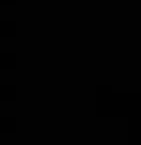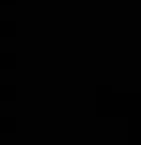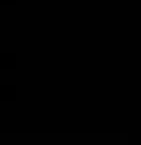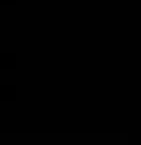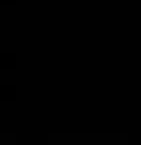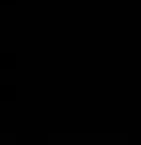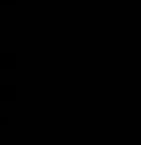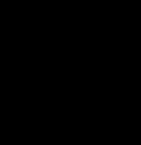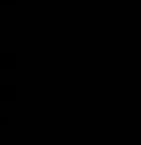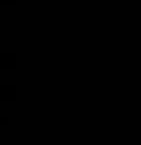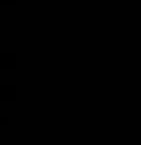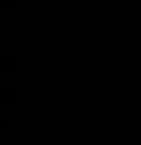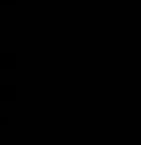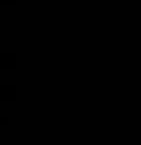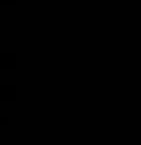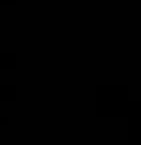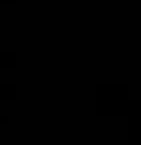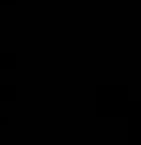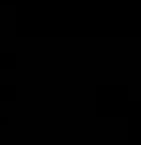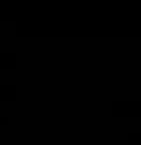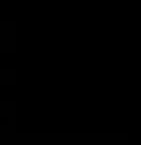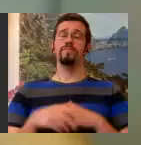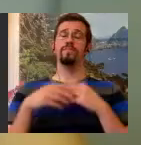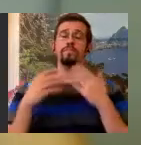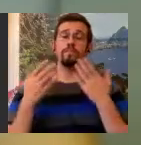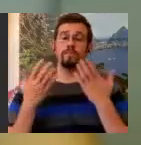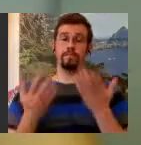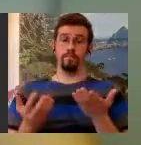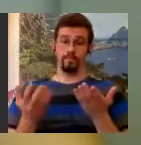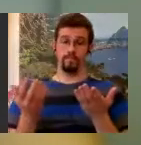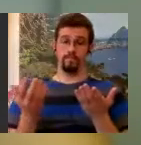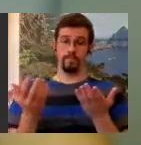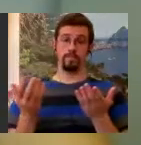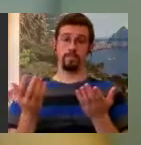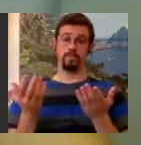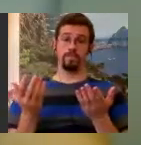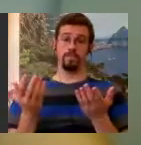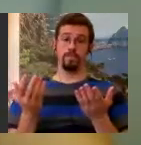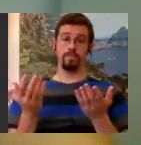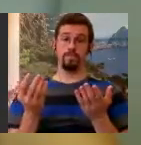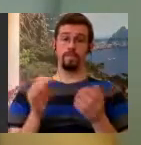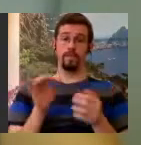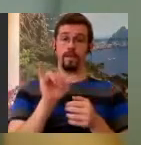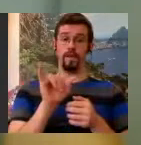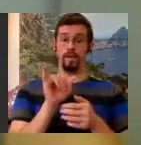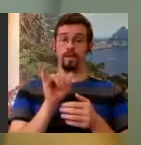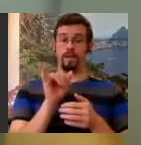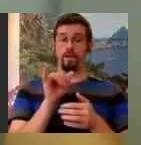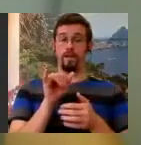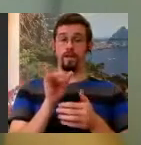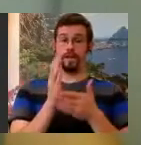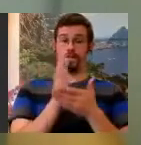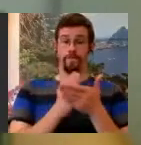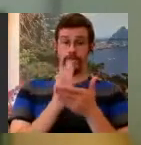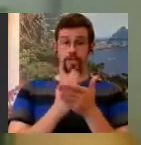Okay. Of course, we gathered the features of the glyph so